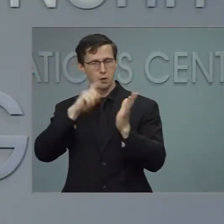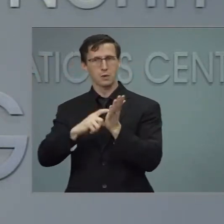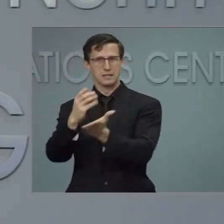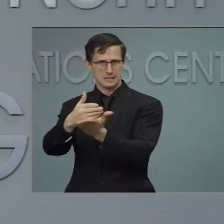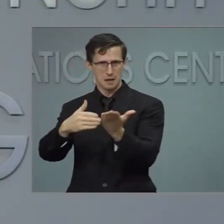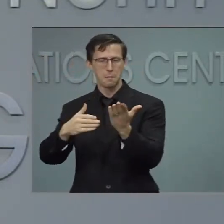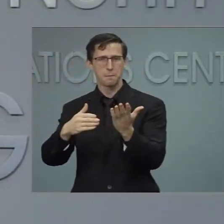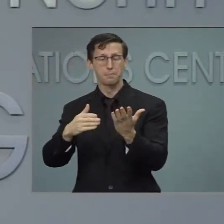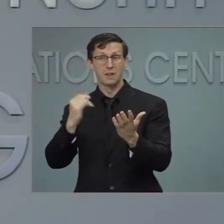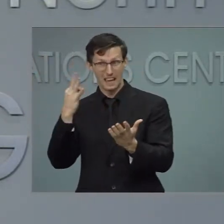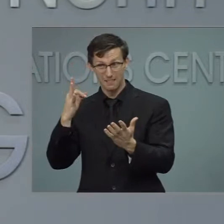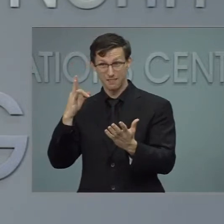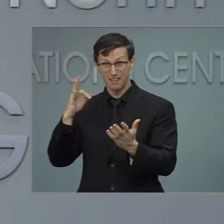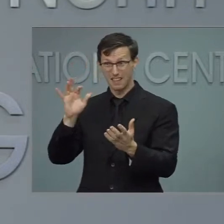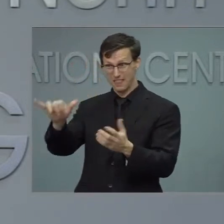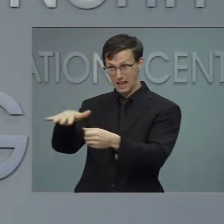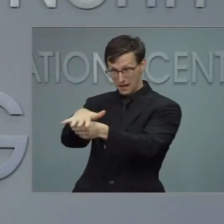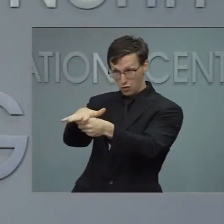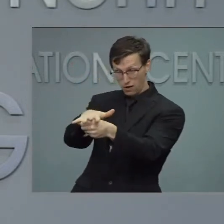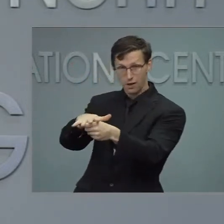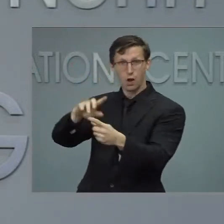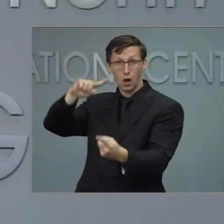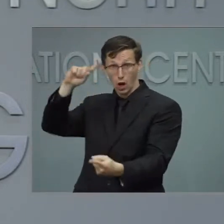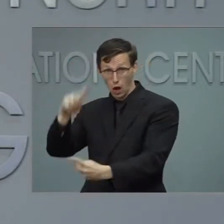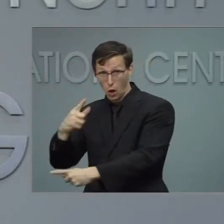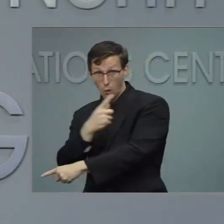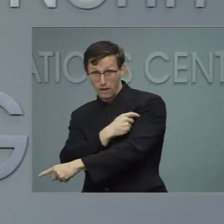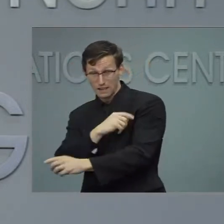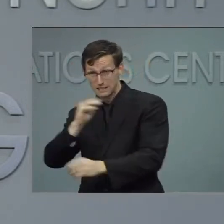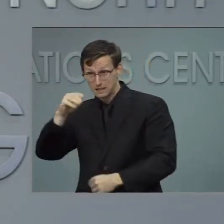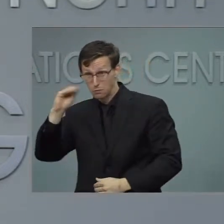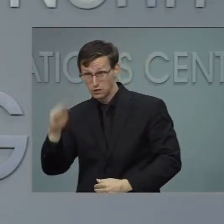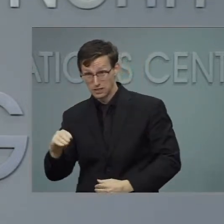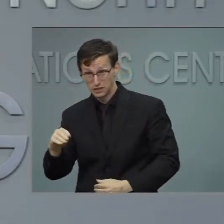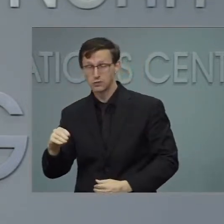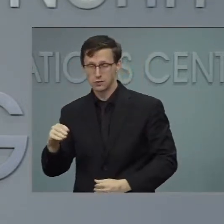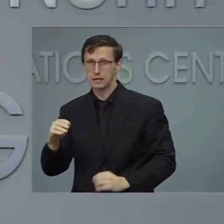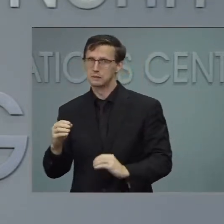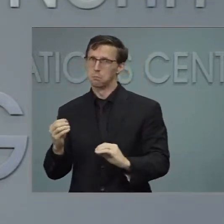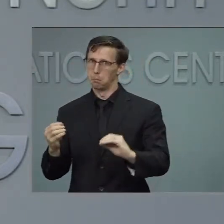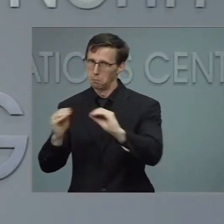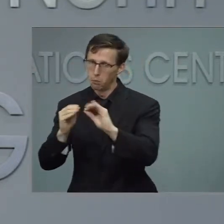rates, to make sure that their students and teachers are protected.